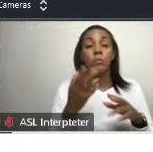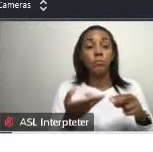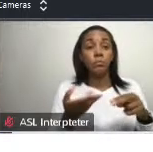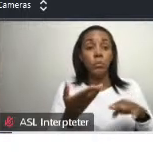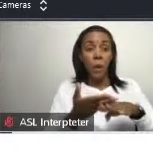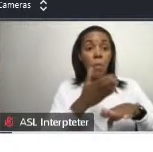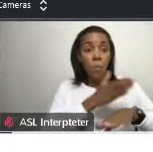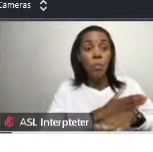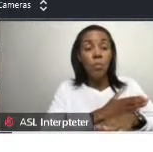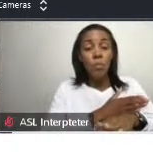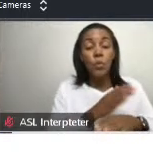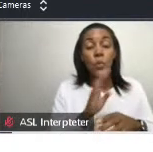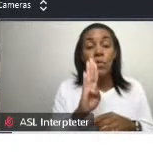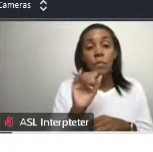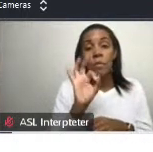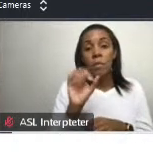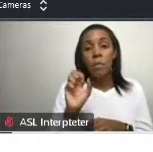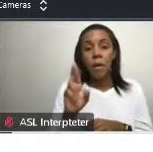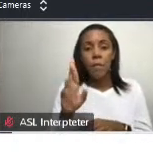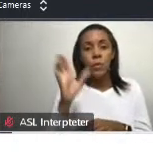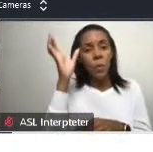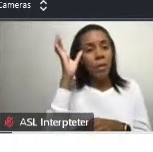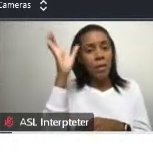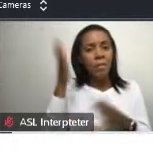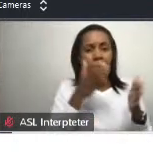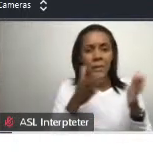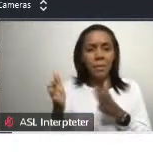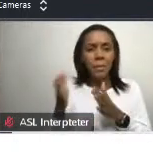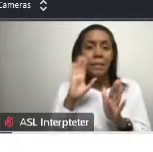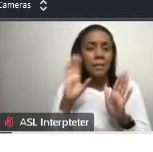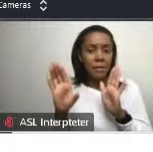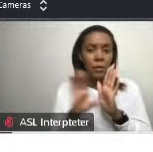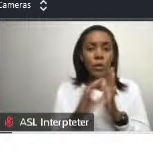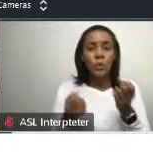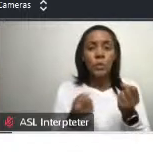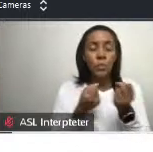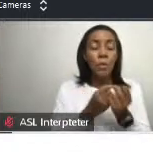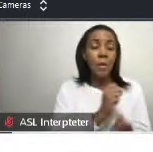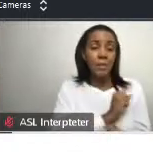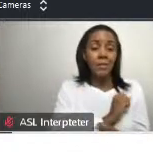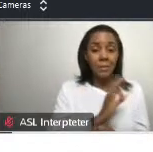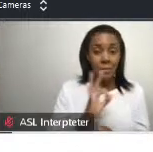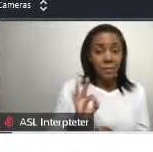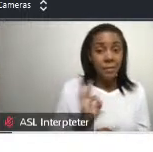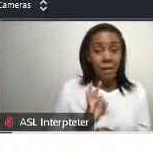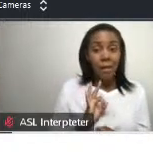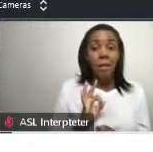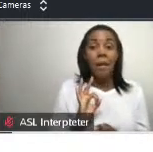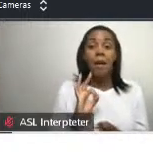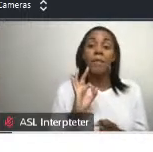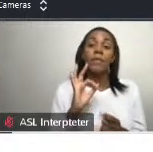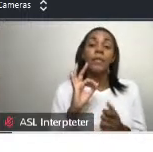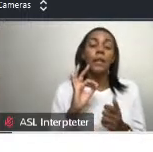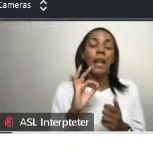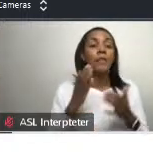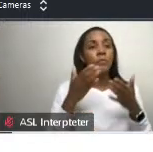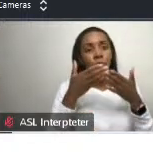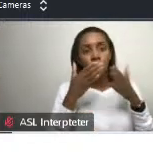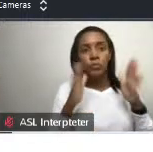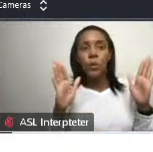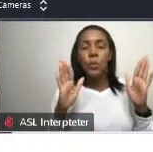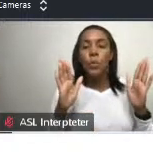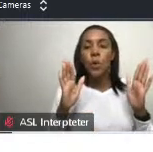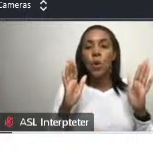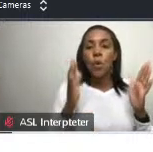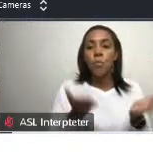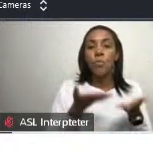single-family. So the concept plan, as illustrated, is supported by staff. It has been adequately addressed by the general provisions of the